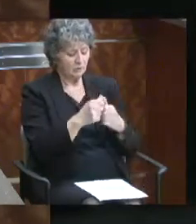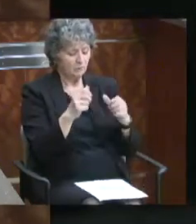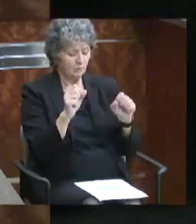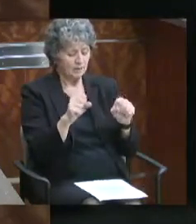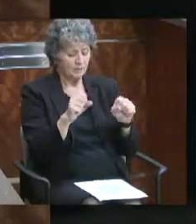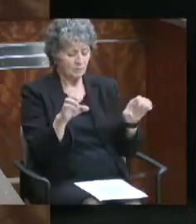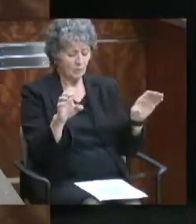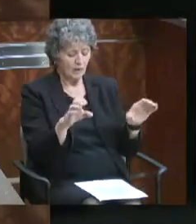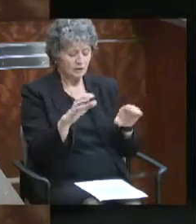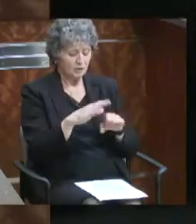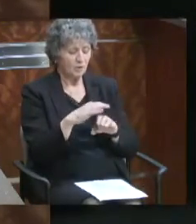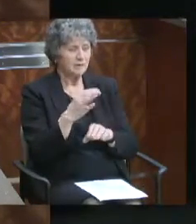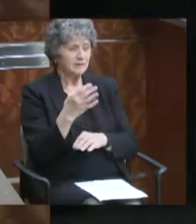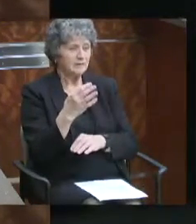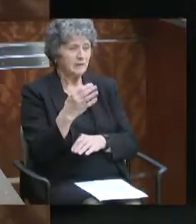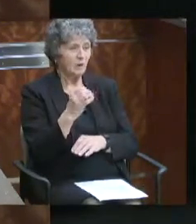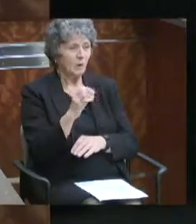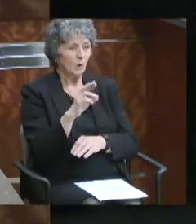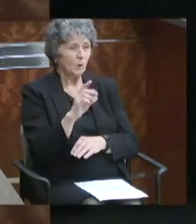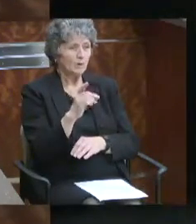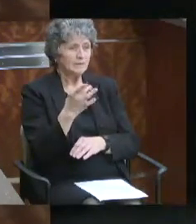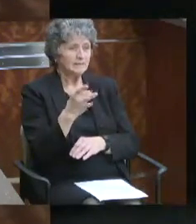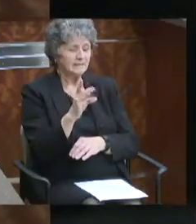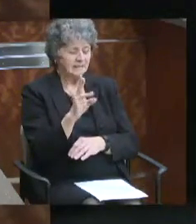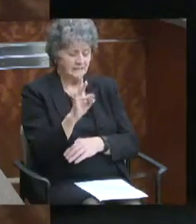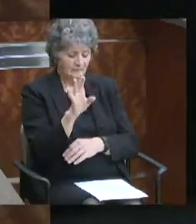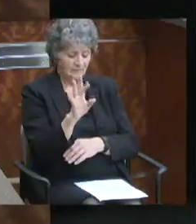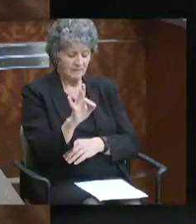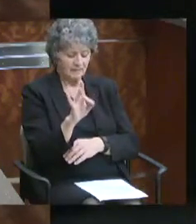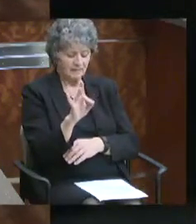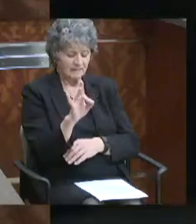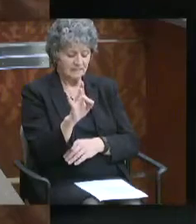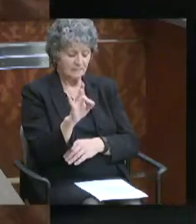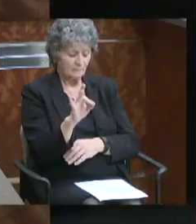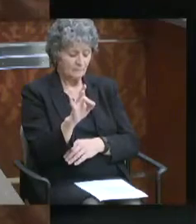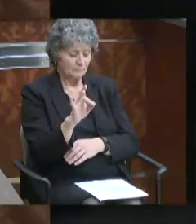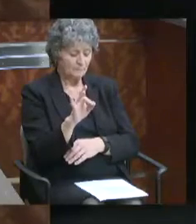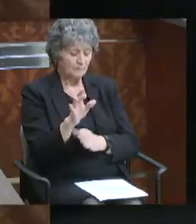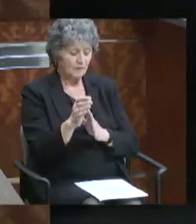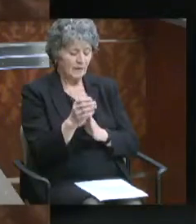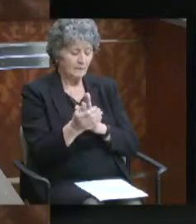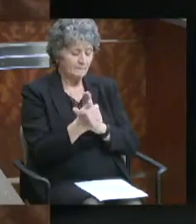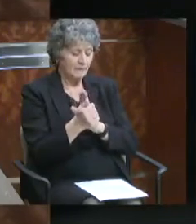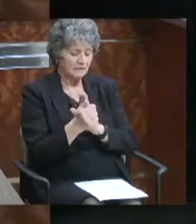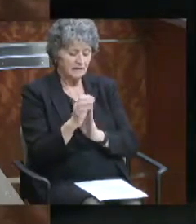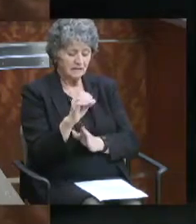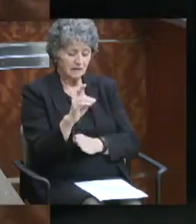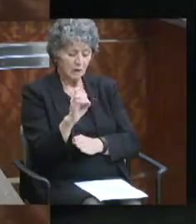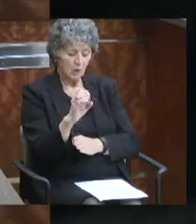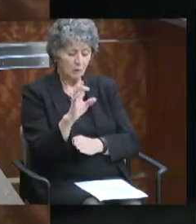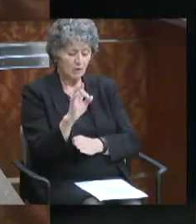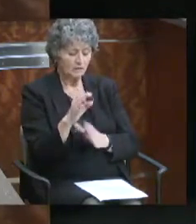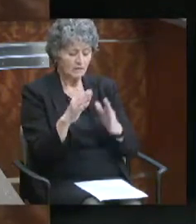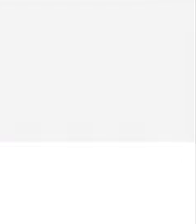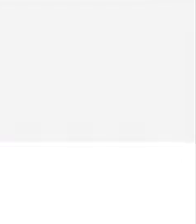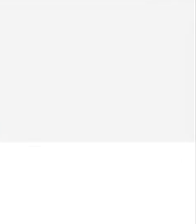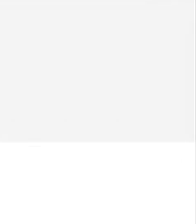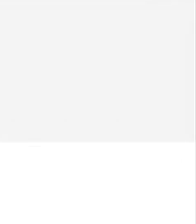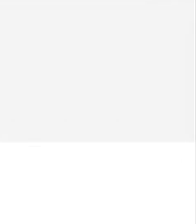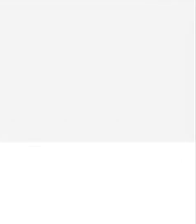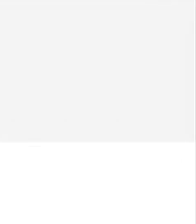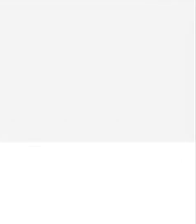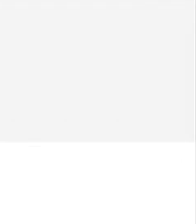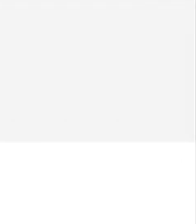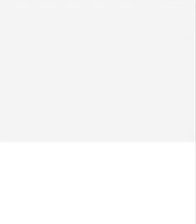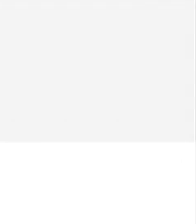number 1878. An ordinance of the Mayor and City Council of Laurel amending the code of the City of Laurel,